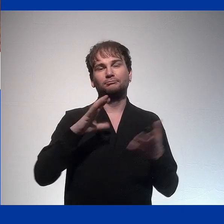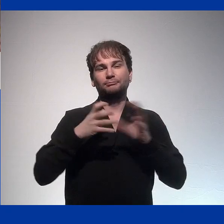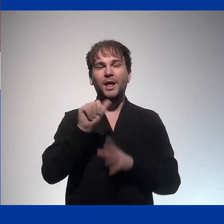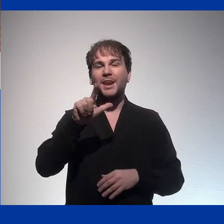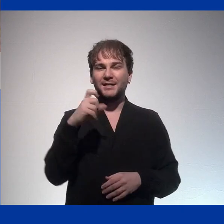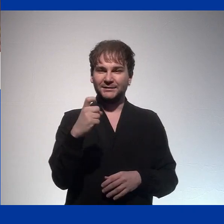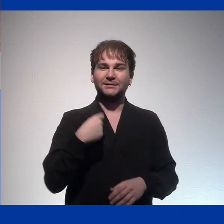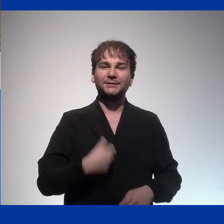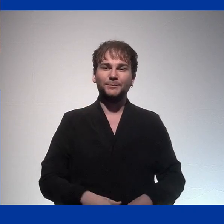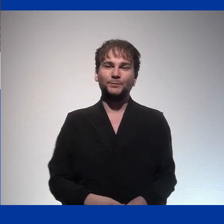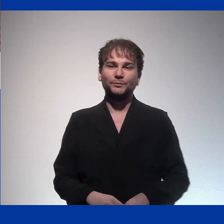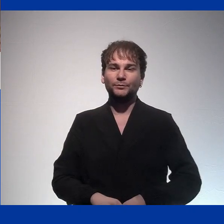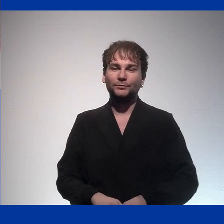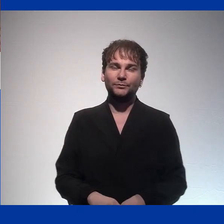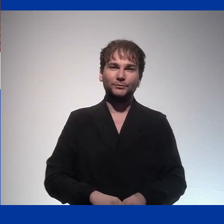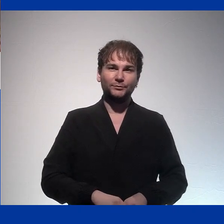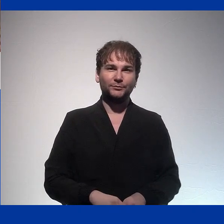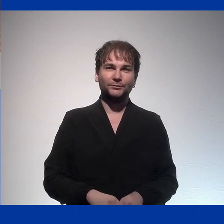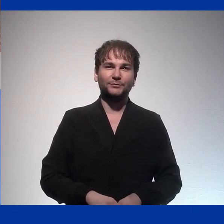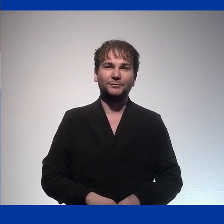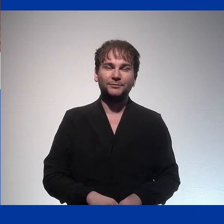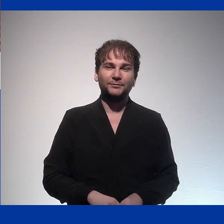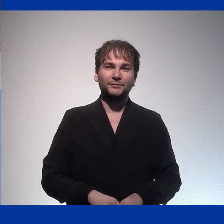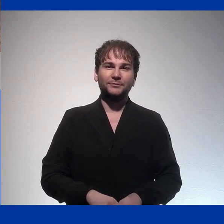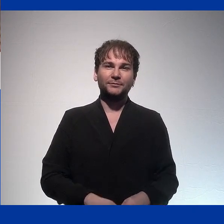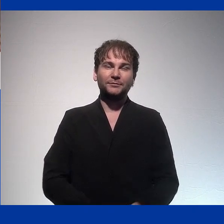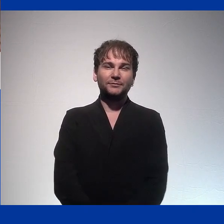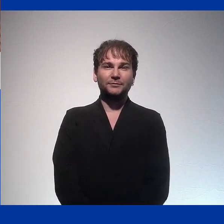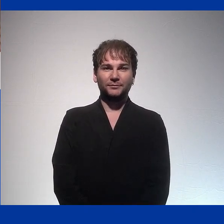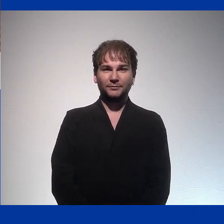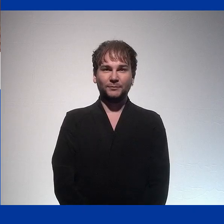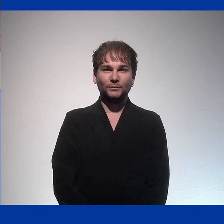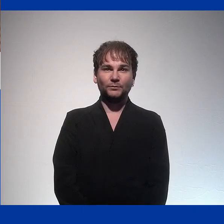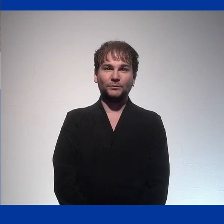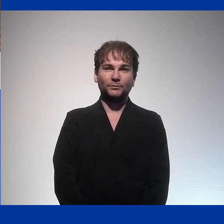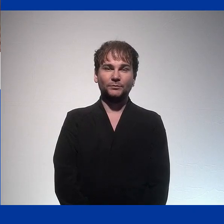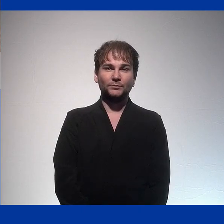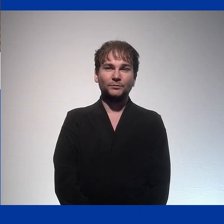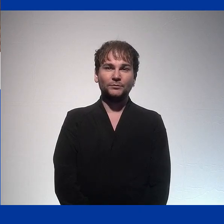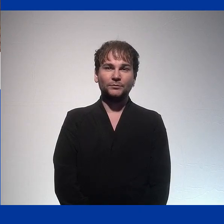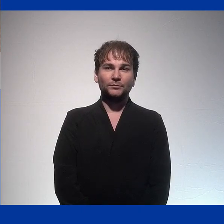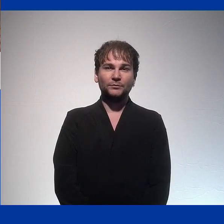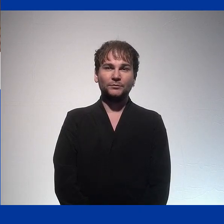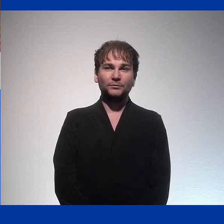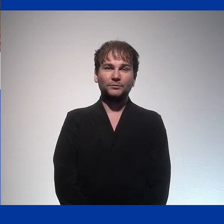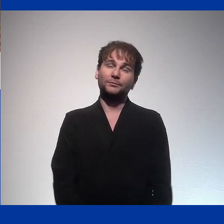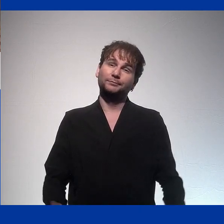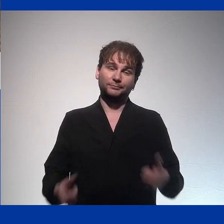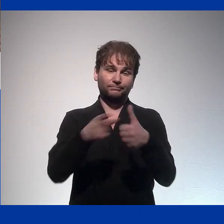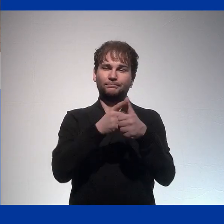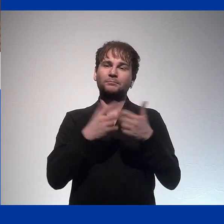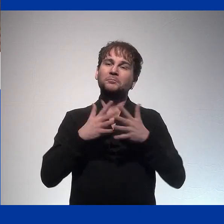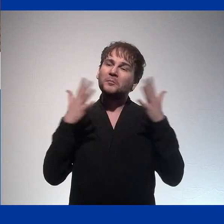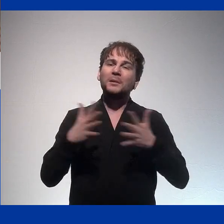the conference, also to the coordinators of facilitators and rapporteurs, and to the drafting group, and also to